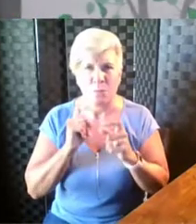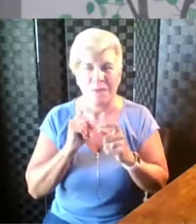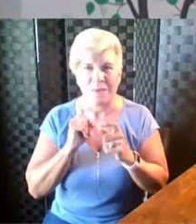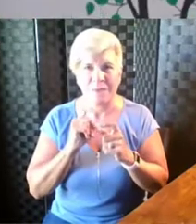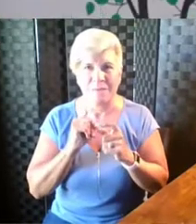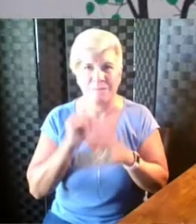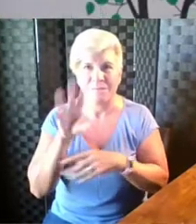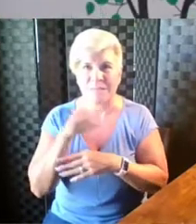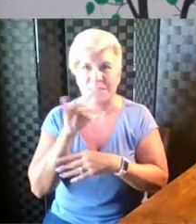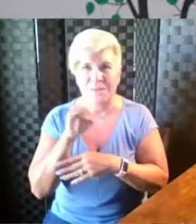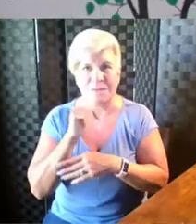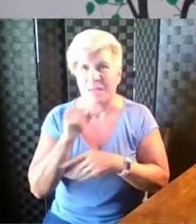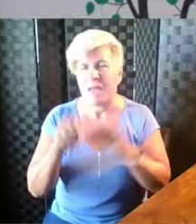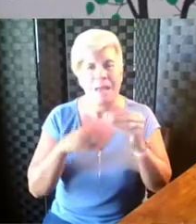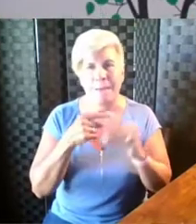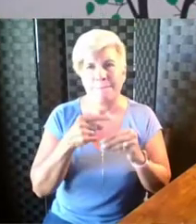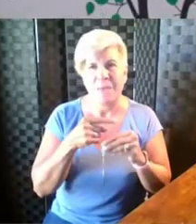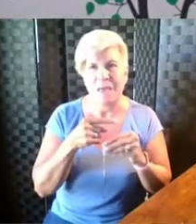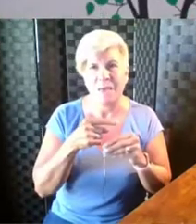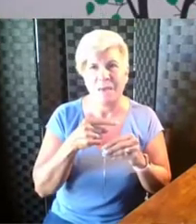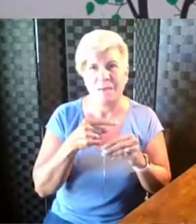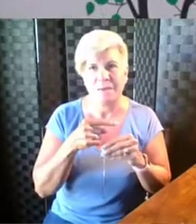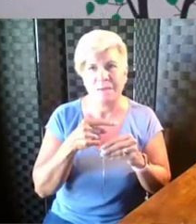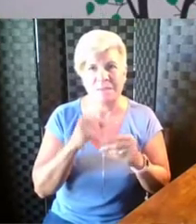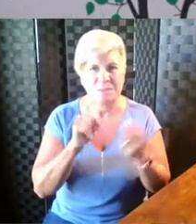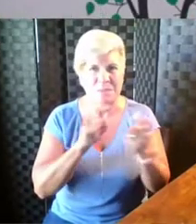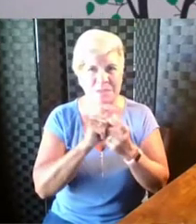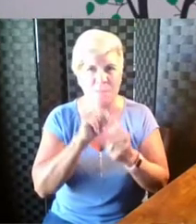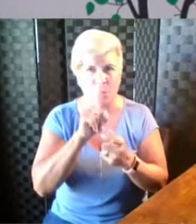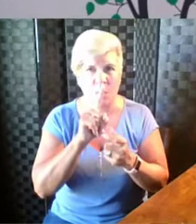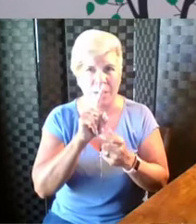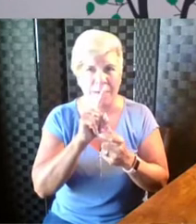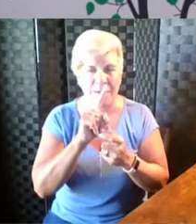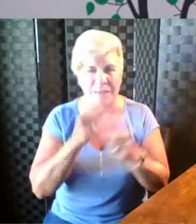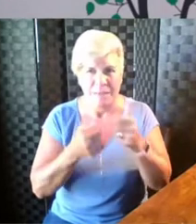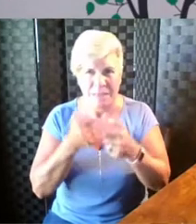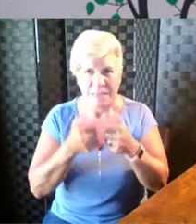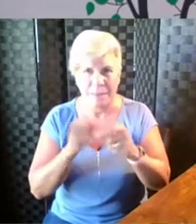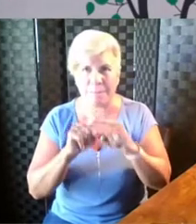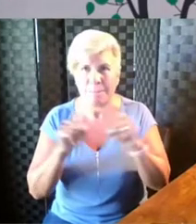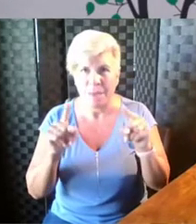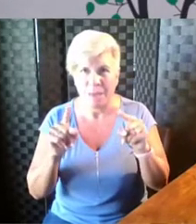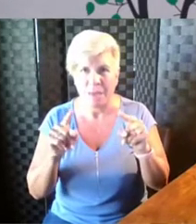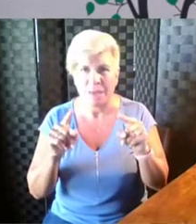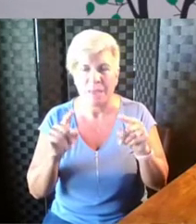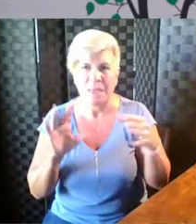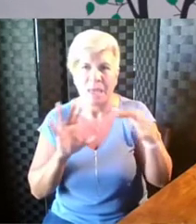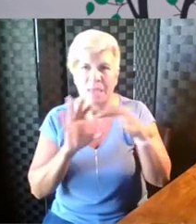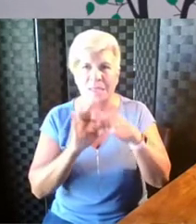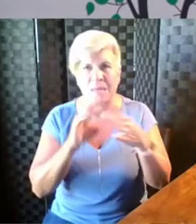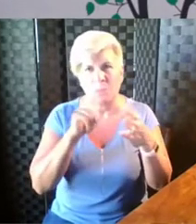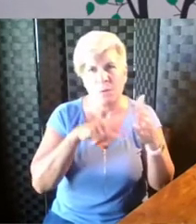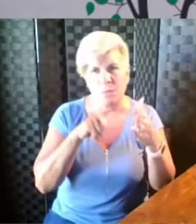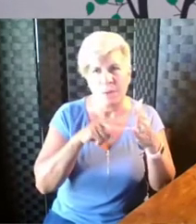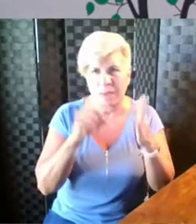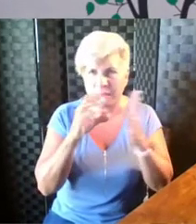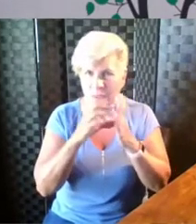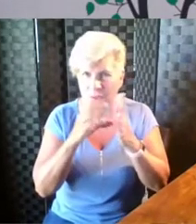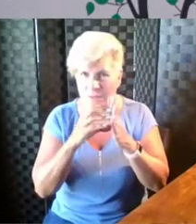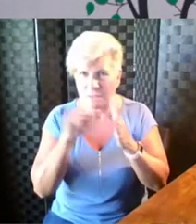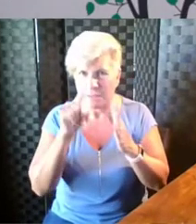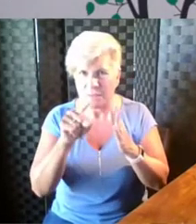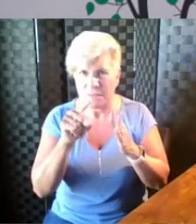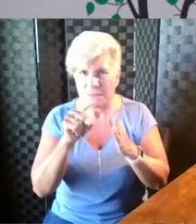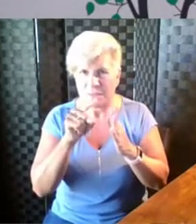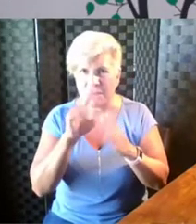video for you. It's not about specifically one video game, but we're going to connect what we read in the article to